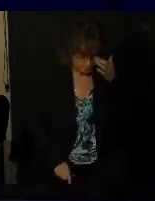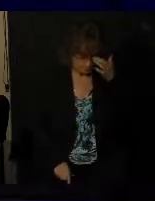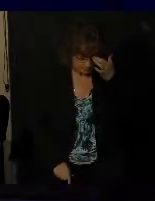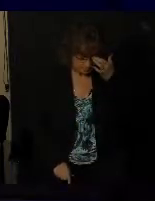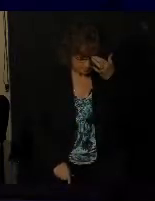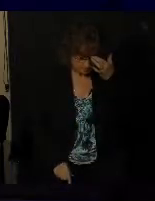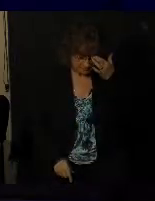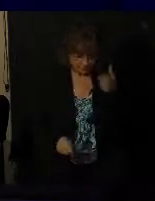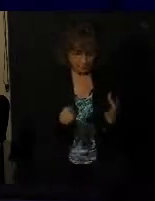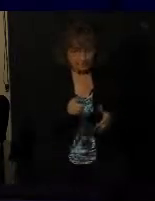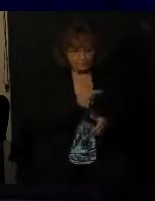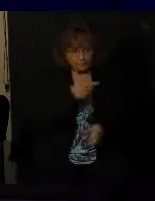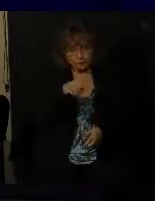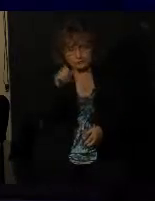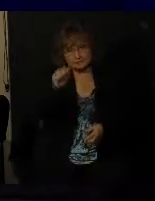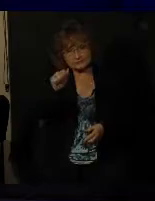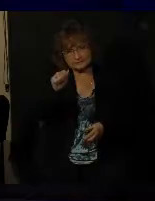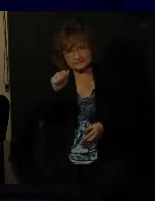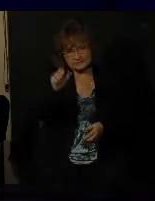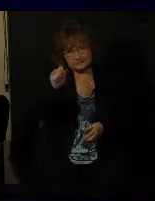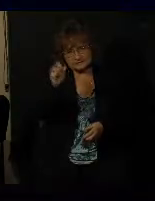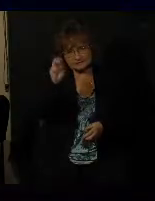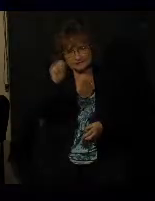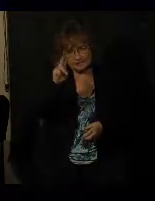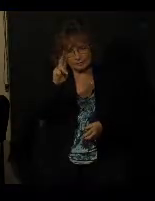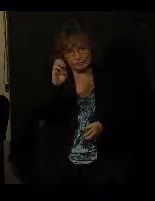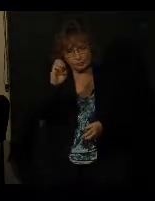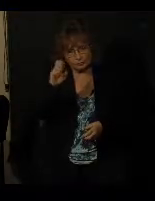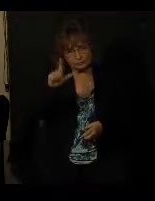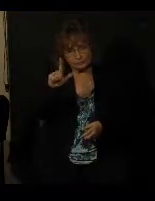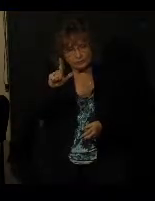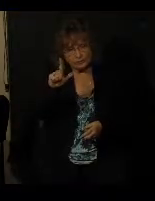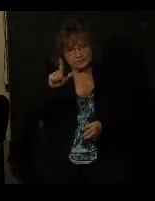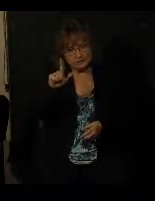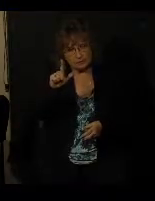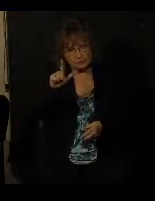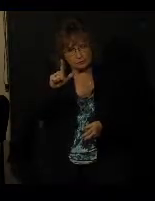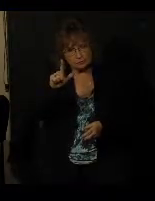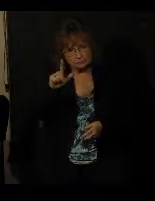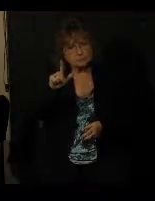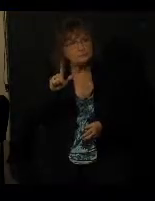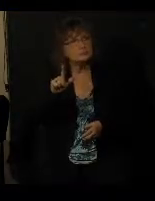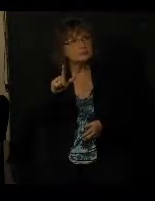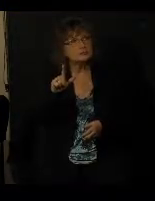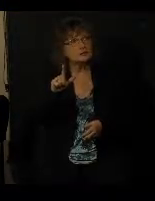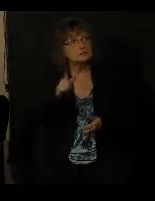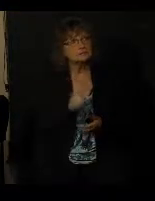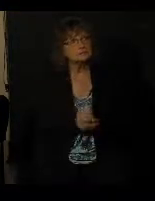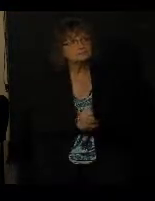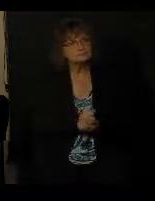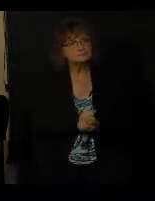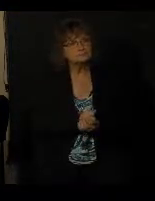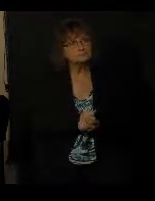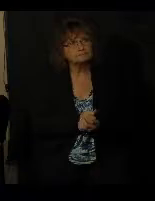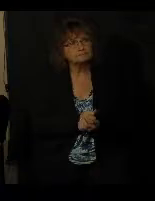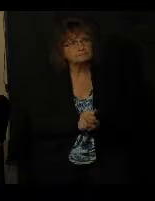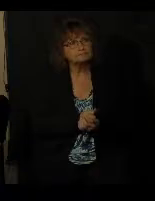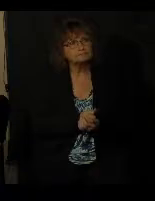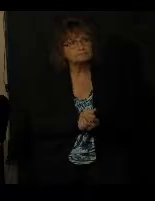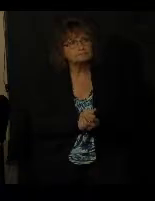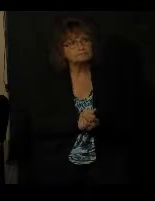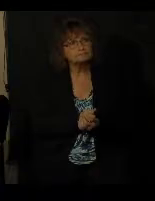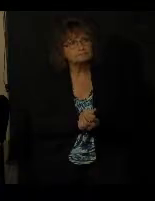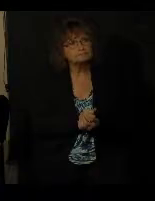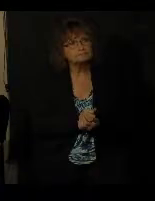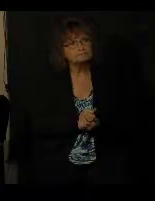Samuel 2, verse 2, Hannah's prayer. She says, "There is none